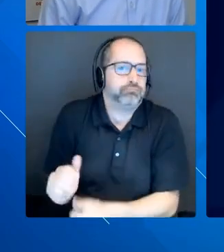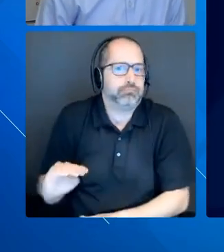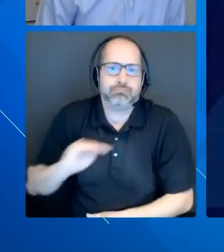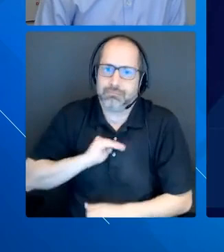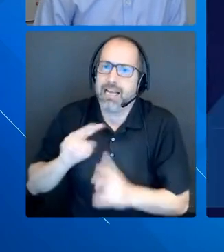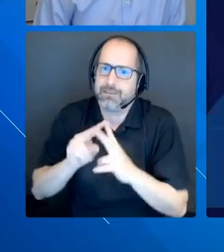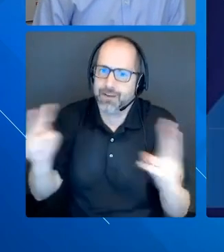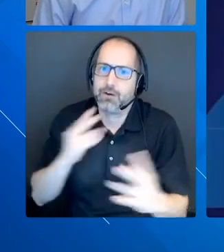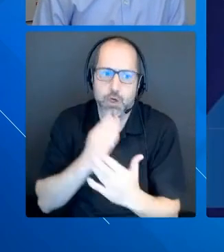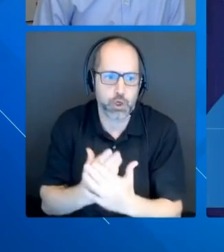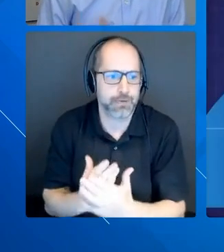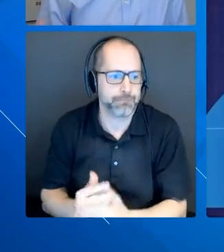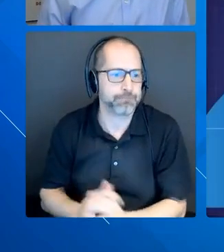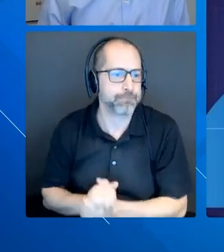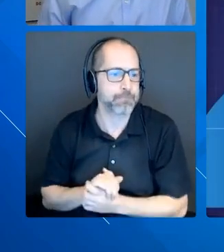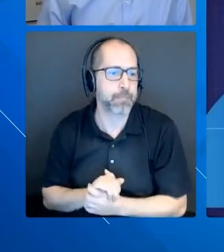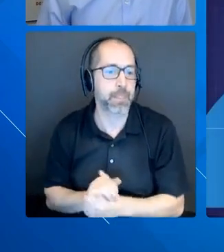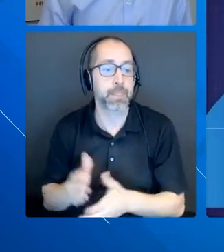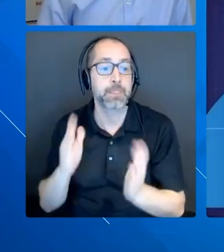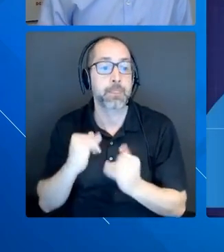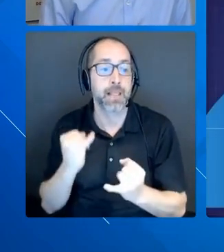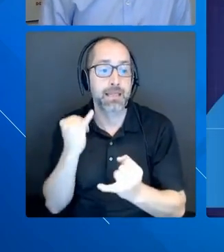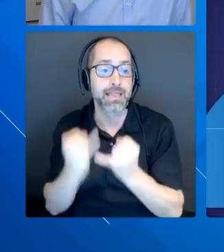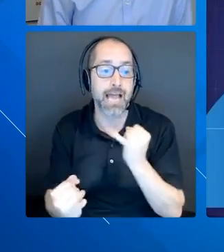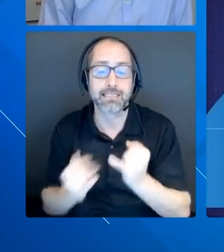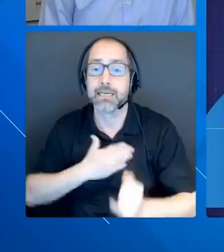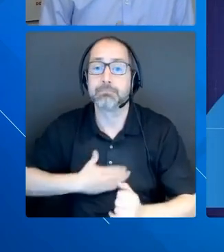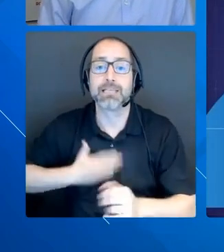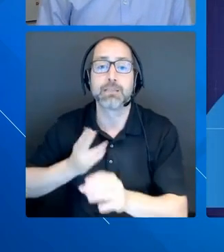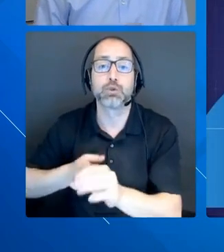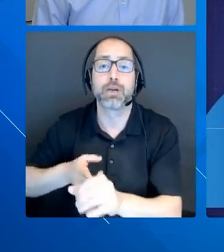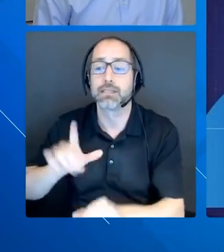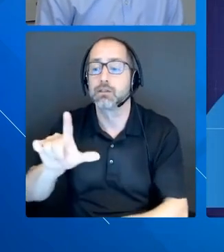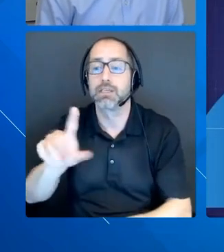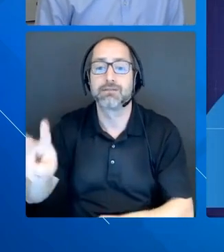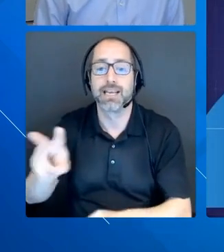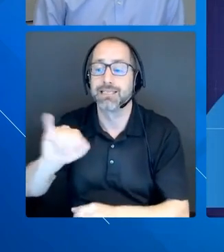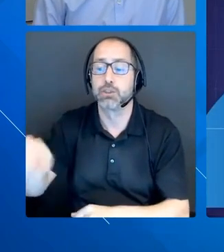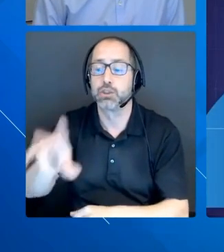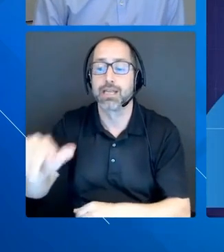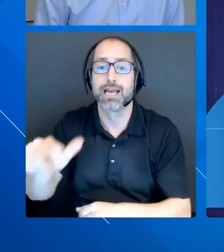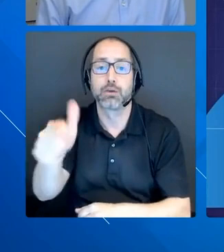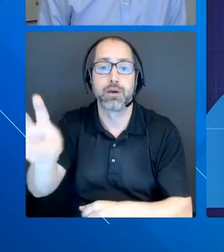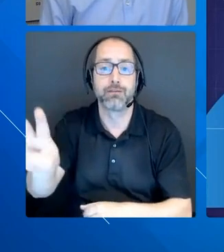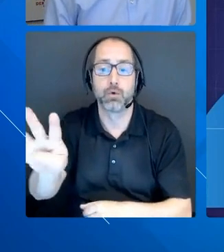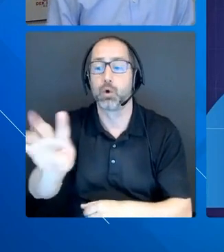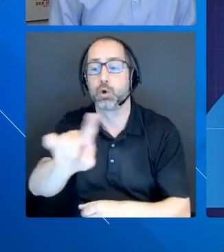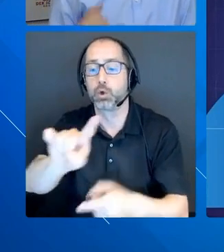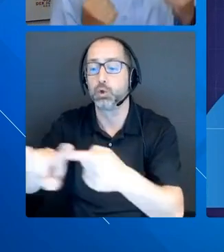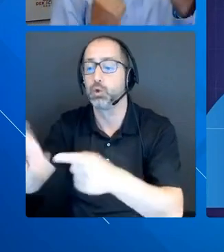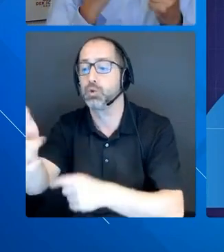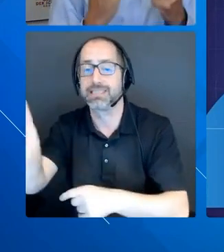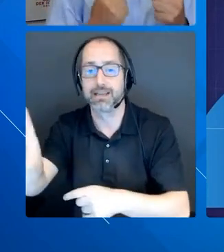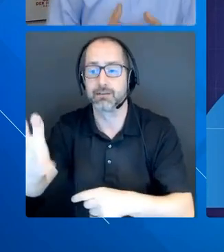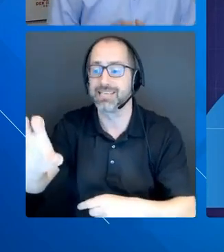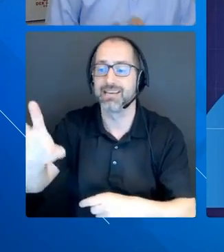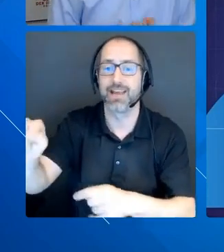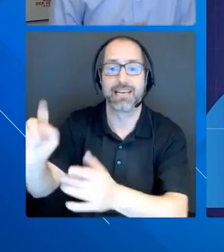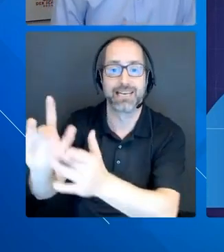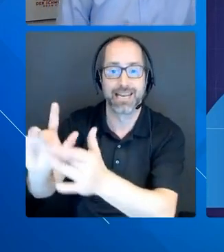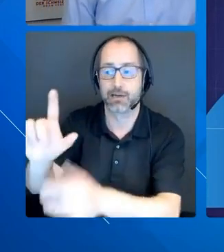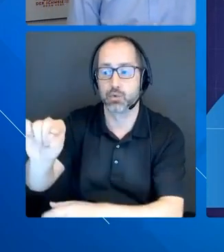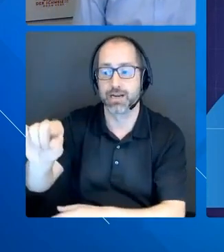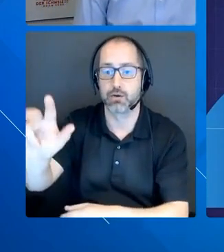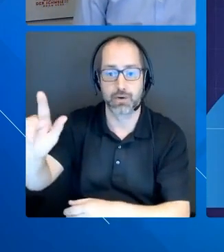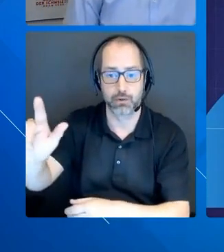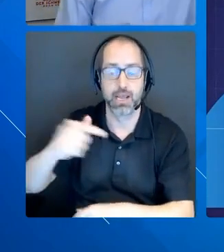good. Lastly, please join us in Las Vegas this July 24th through the 27th for Cvent Connect 2023. I'll